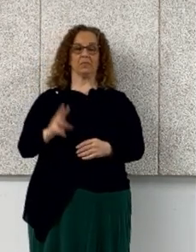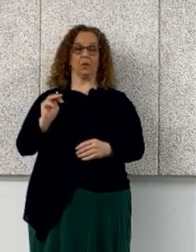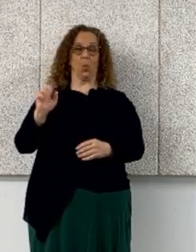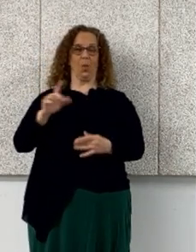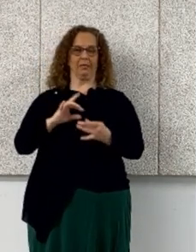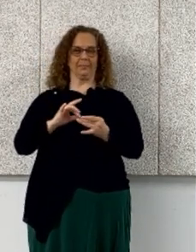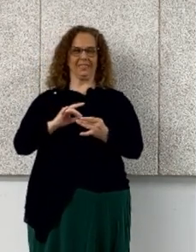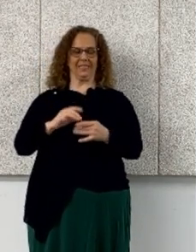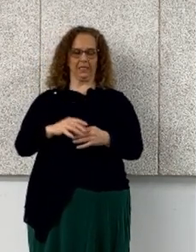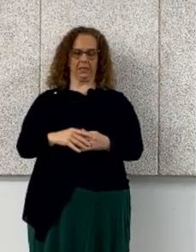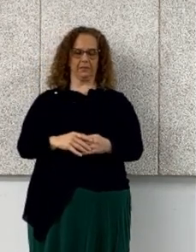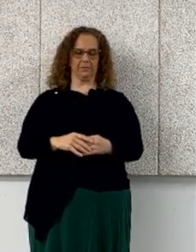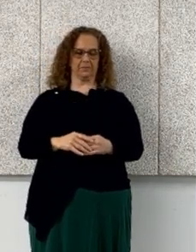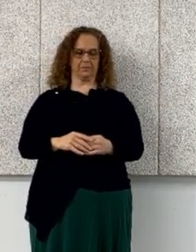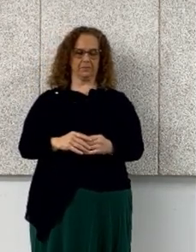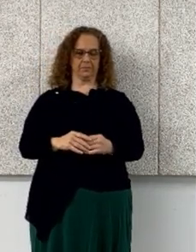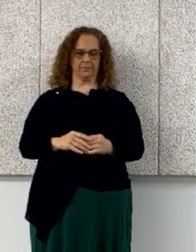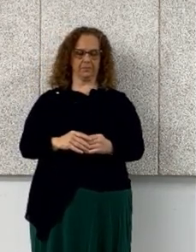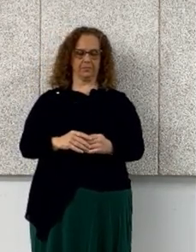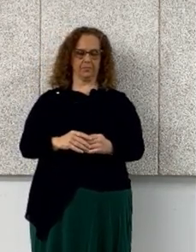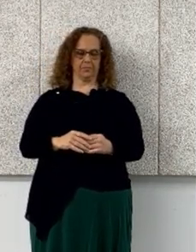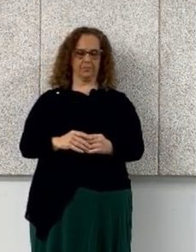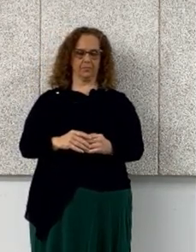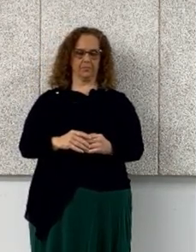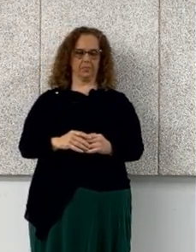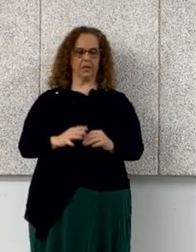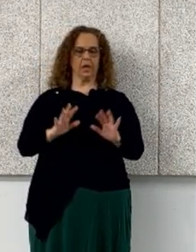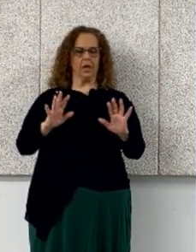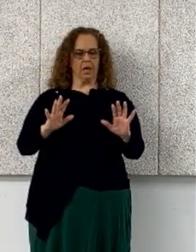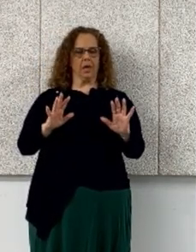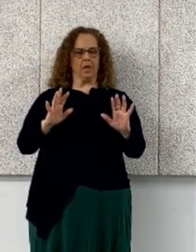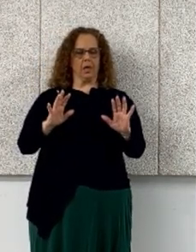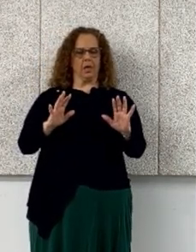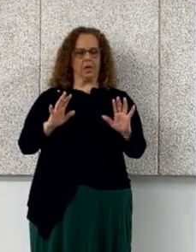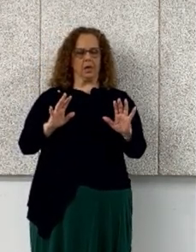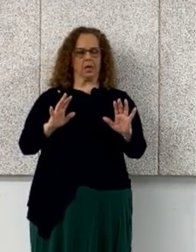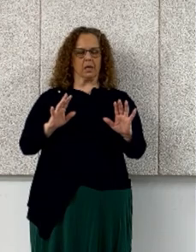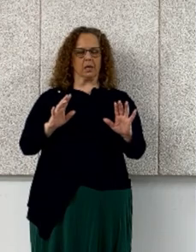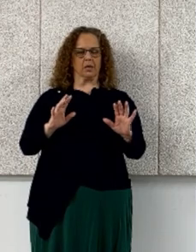Just to start in a place of resonance,